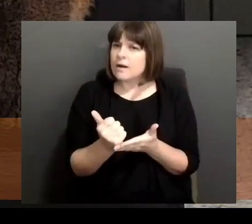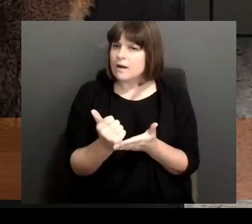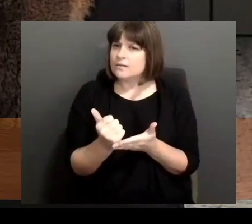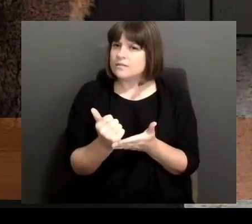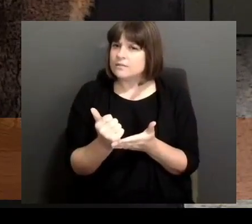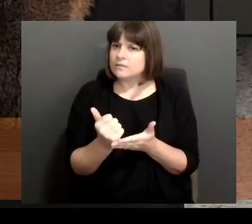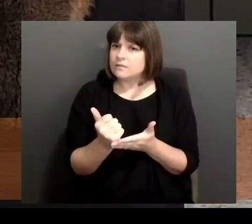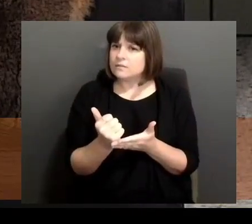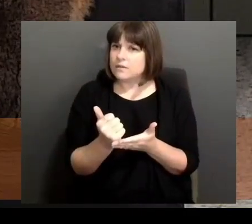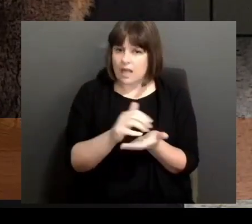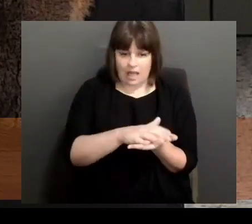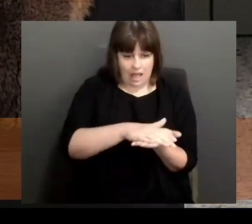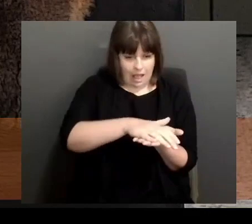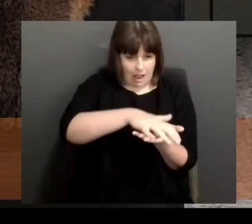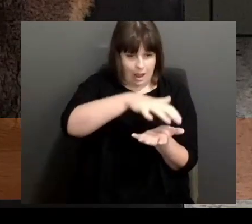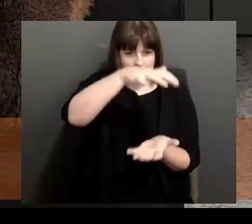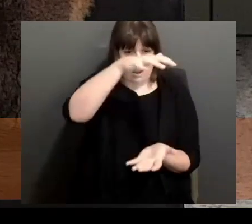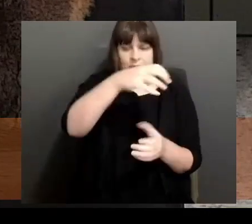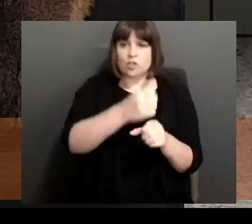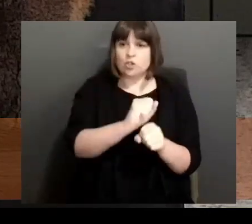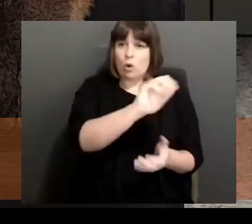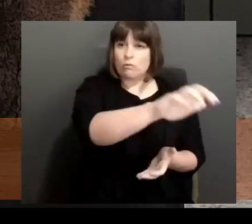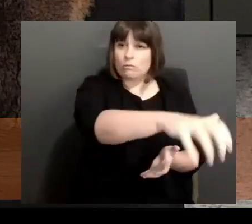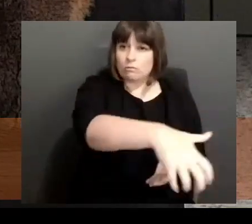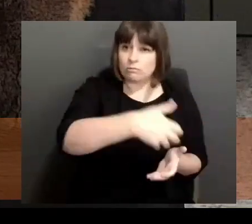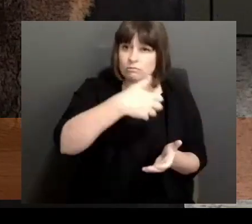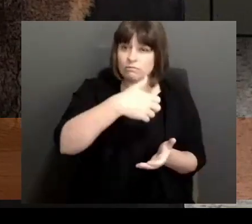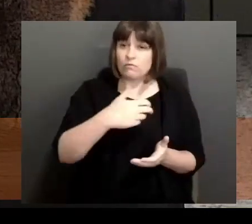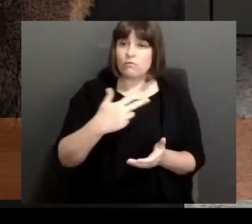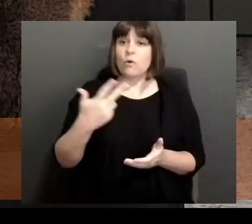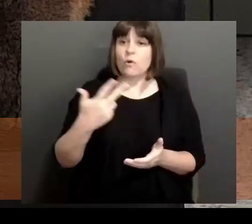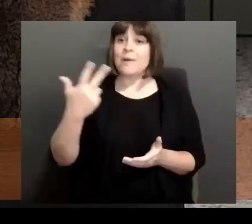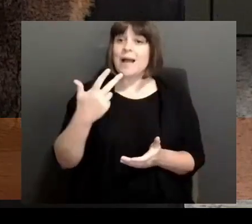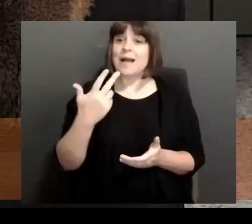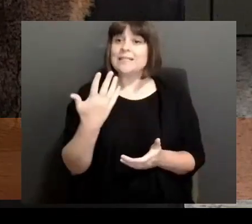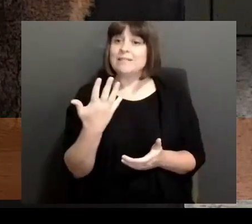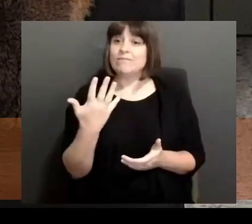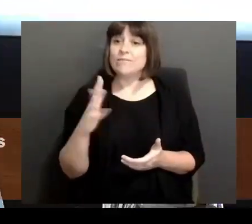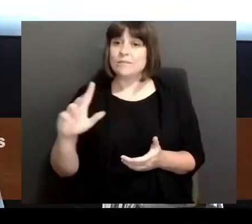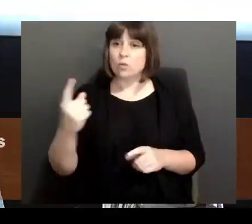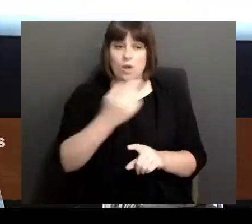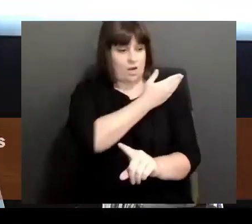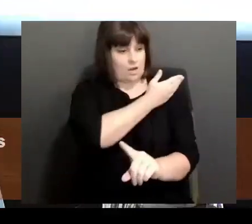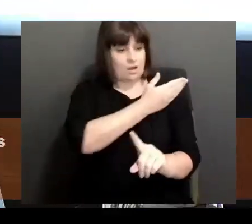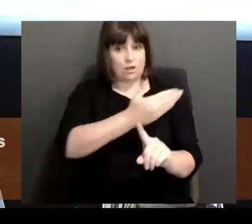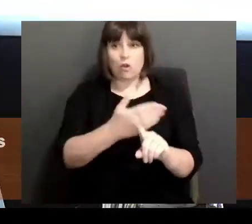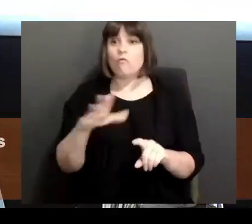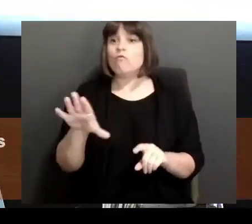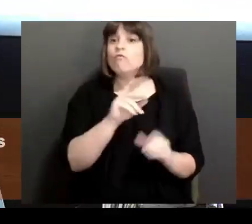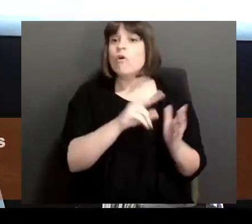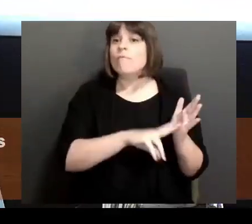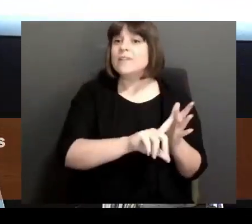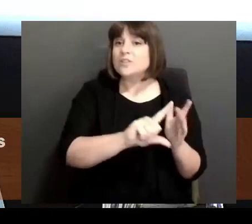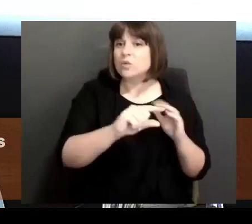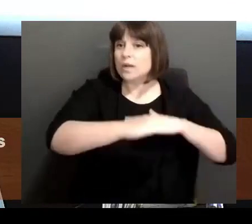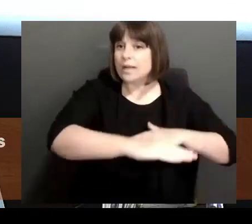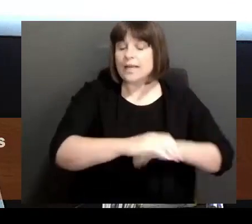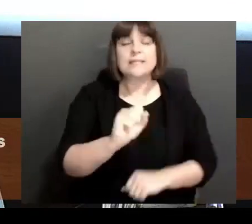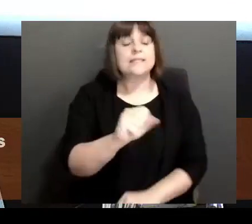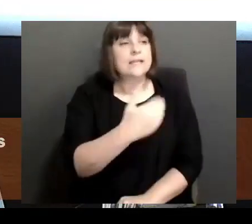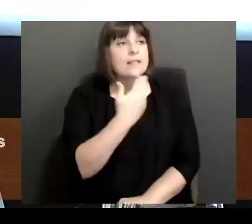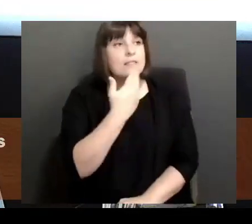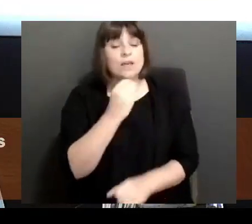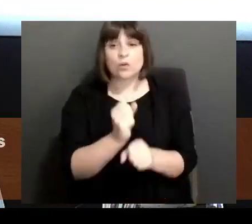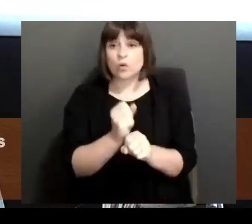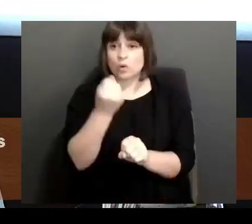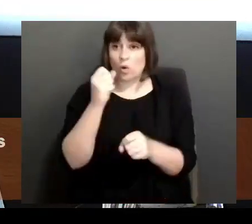of gold extracted since 1851 from Victorian lands? Thank you. And to that point, gold